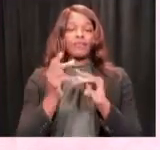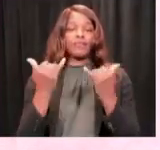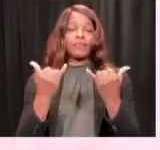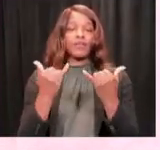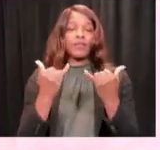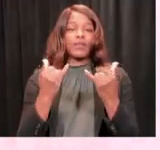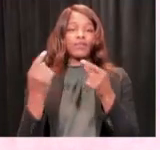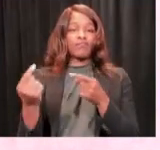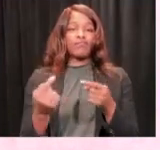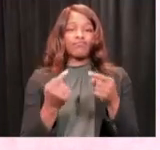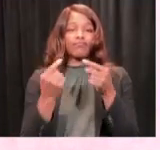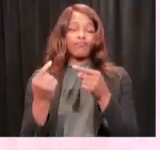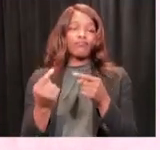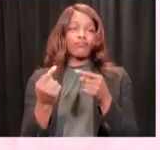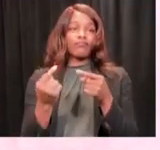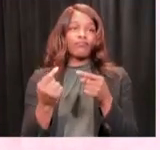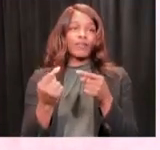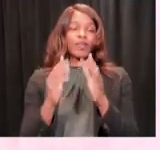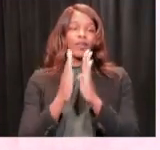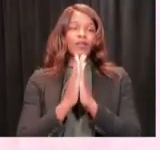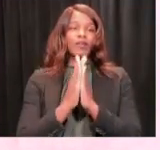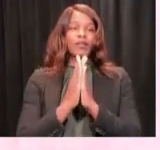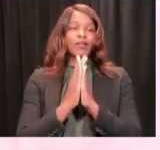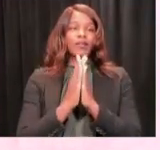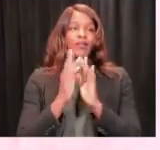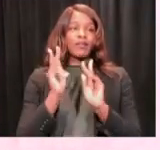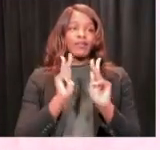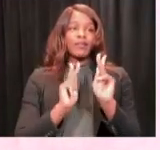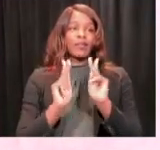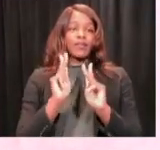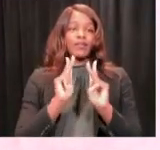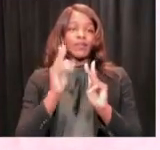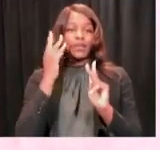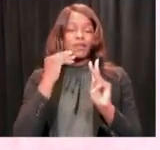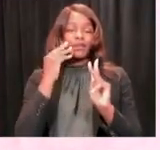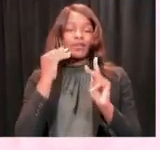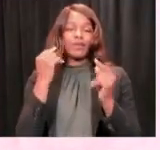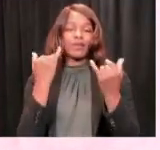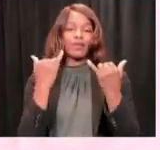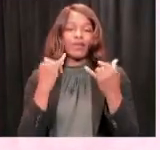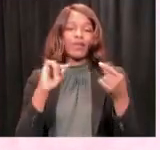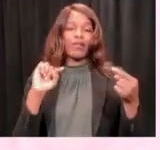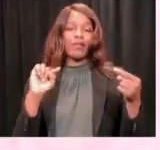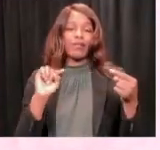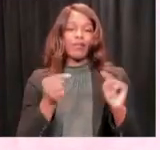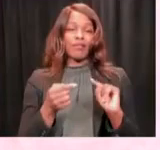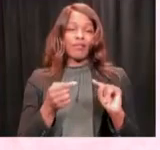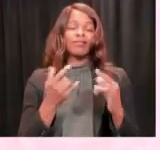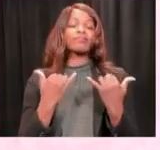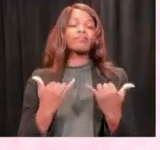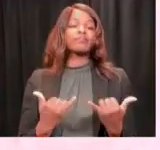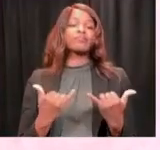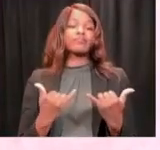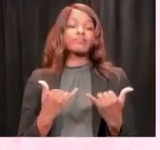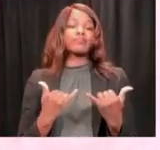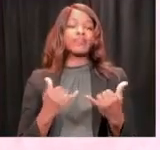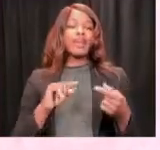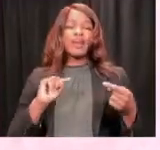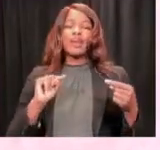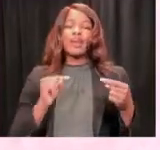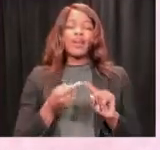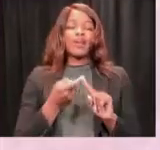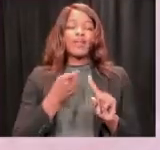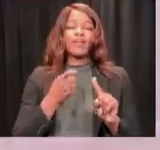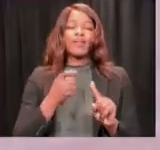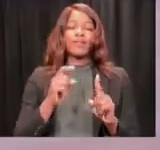wounded, I pray right now for those that carry hurt right now. Hurt, Lord, from words